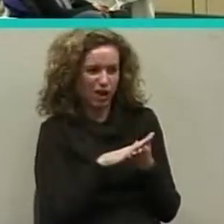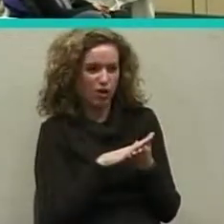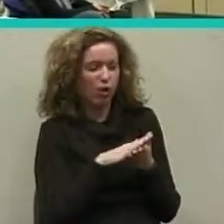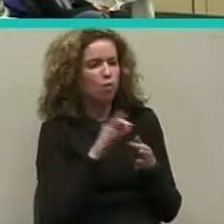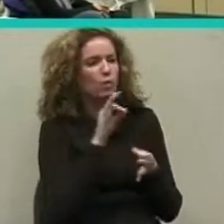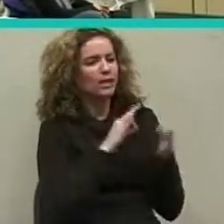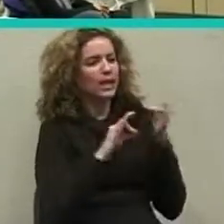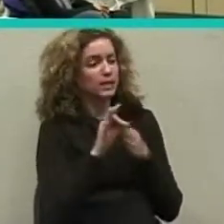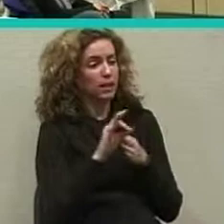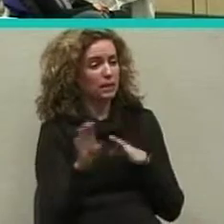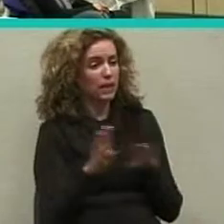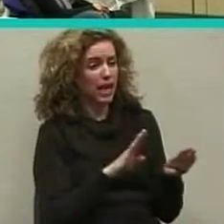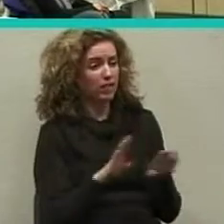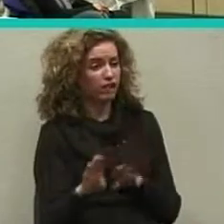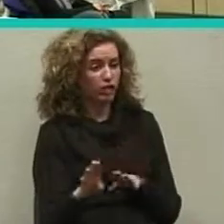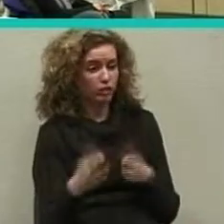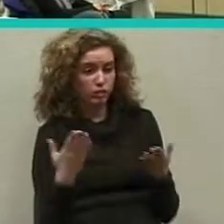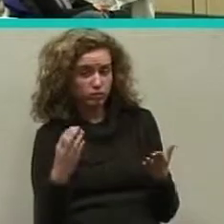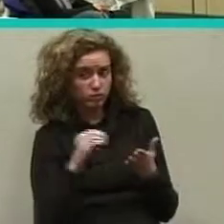behaviors?